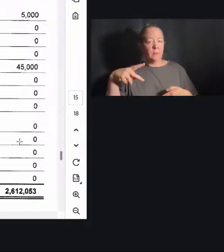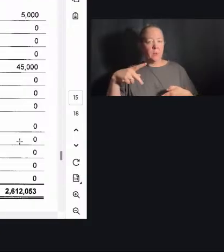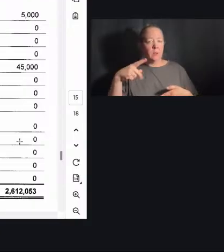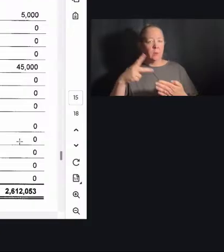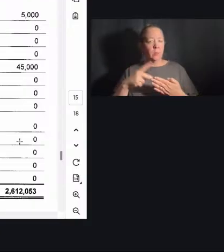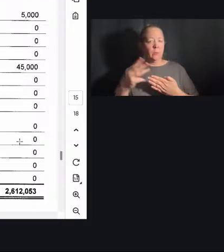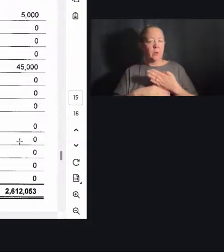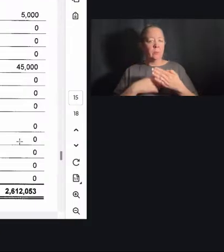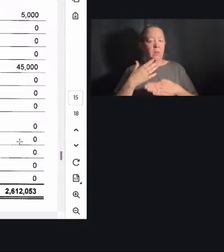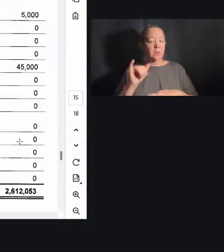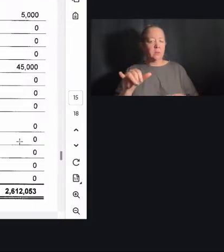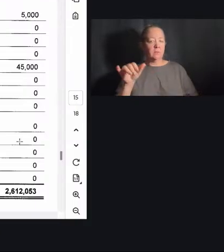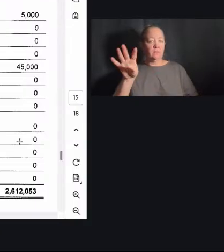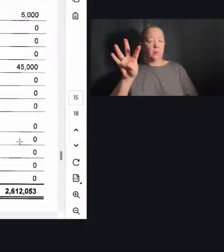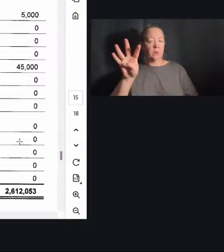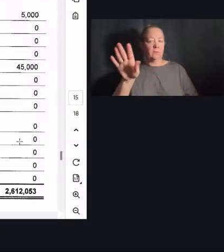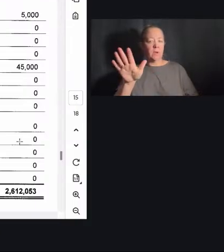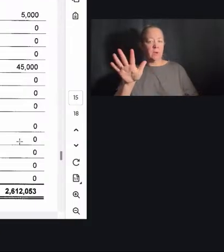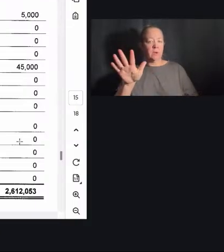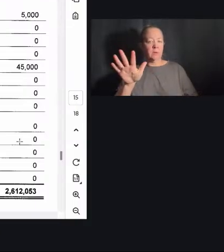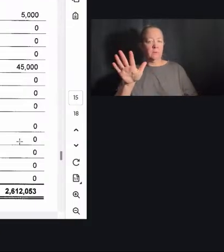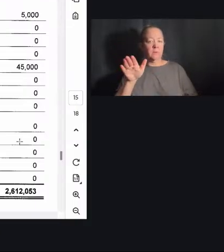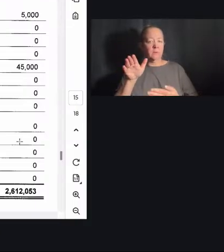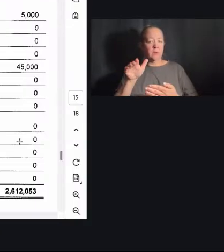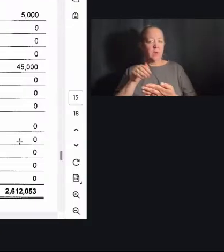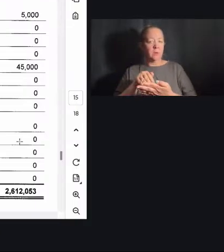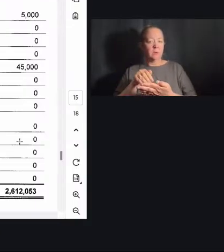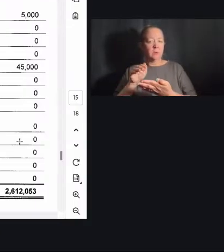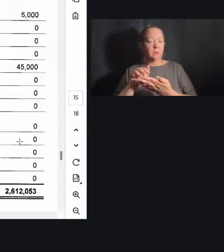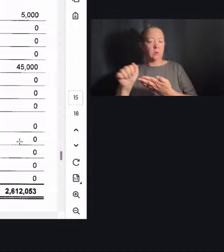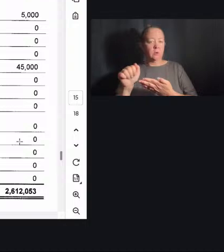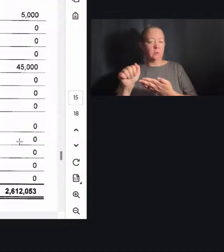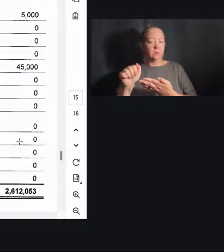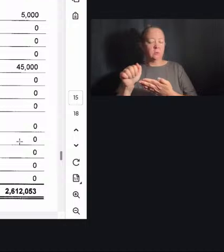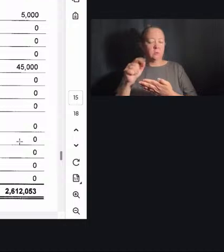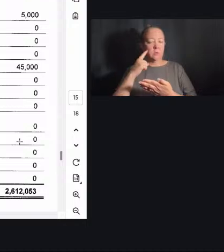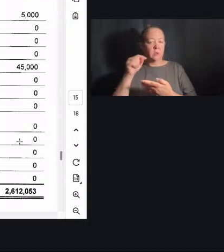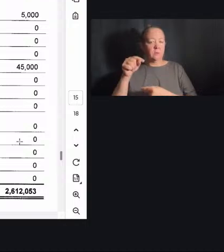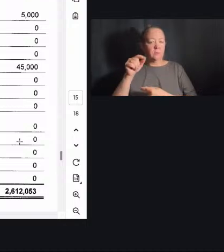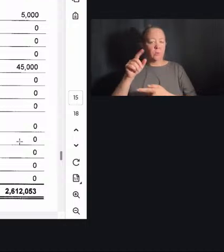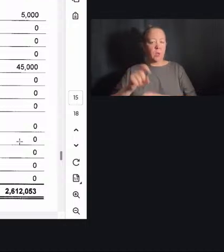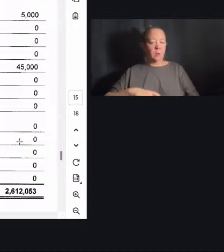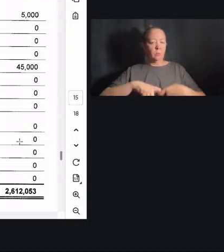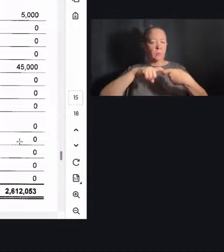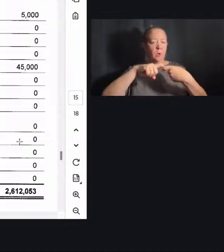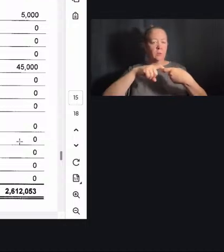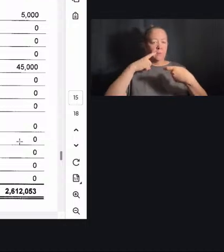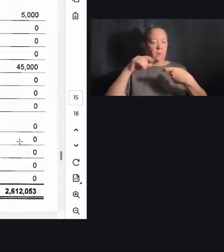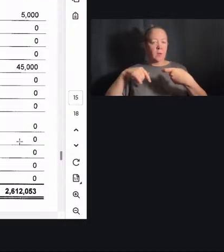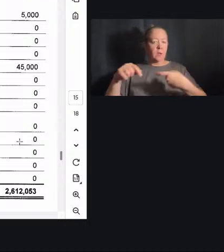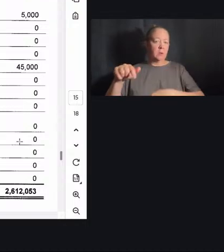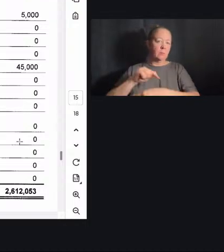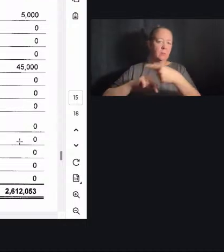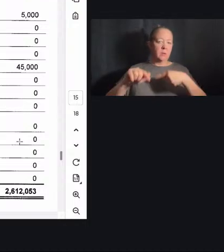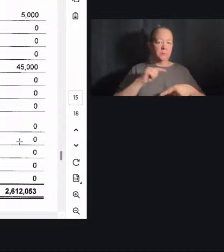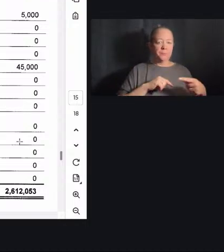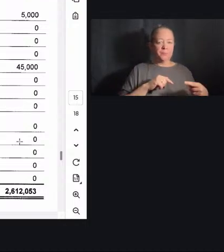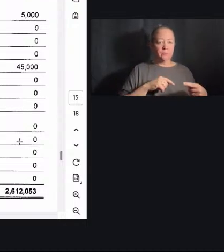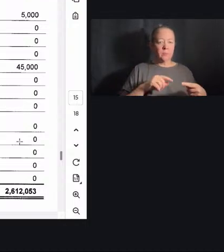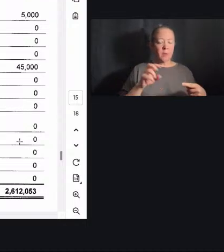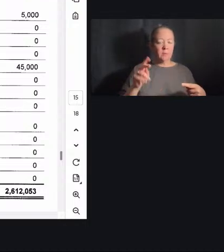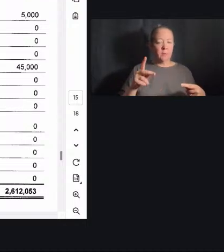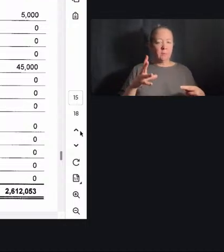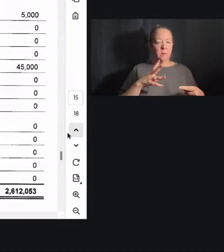$45,000. And so if we could pause for that, I'll circle back. Mr. Mayor, is that all right? Okay, that sounds fine. Let's keep